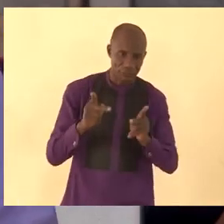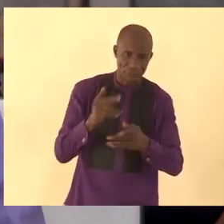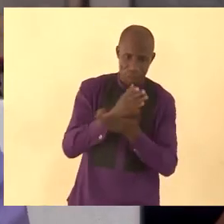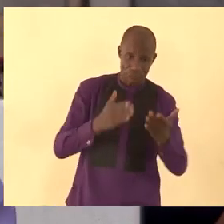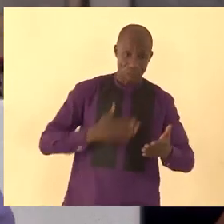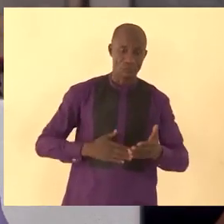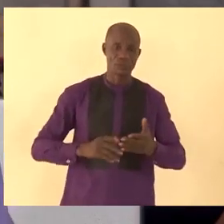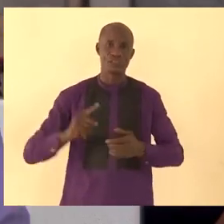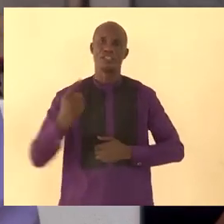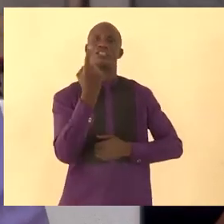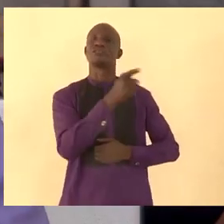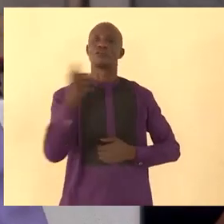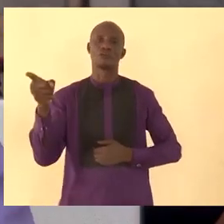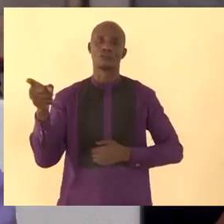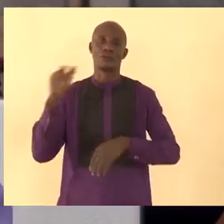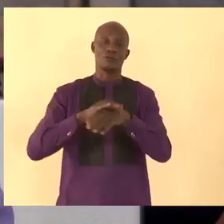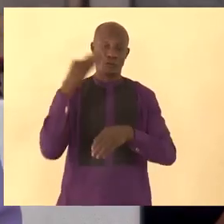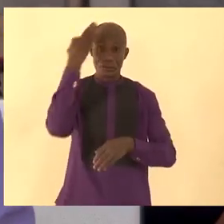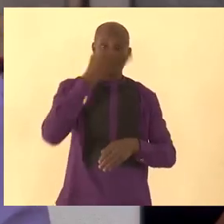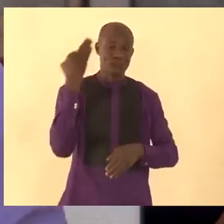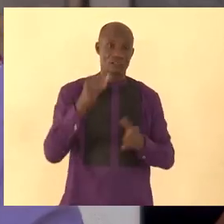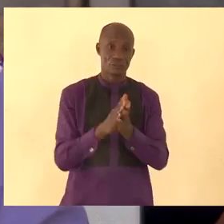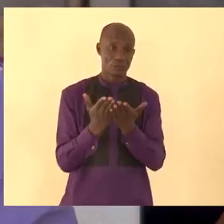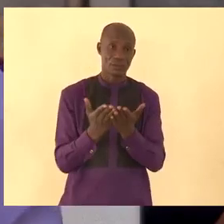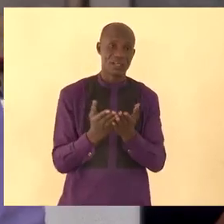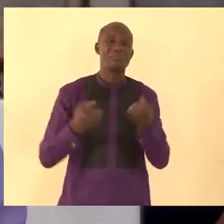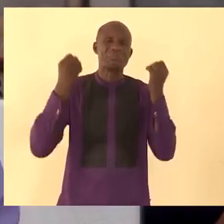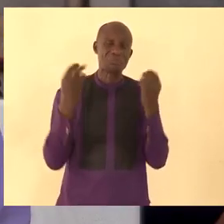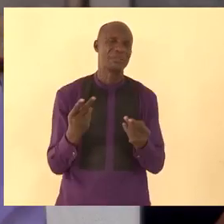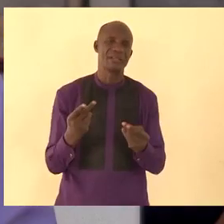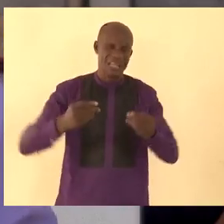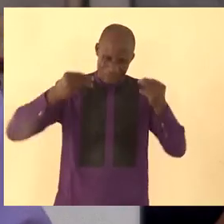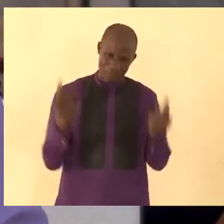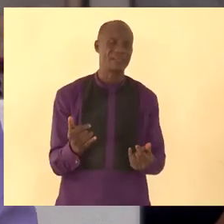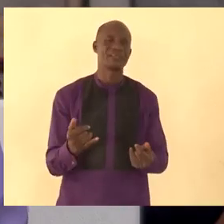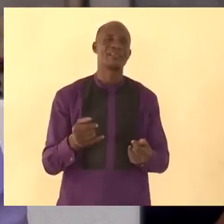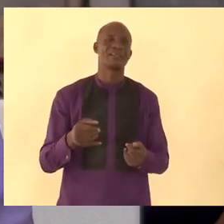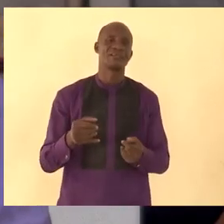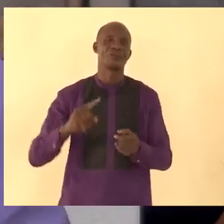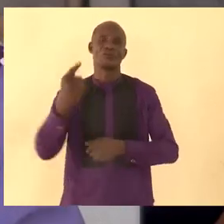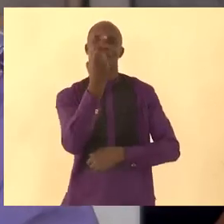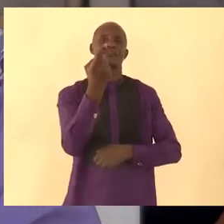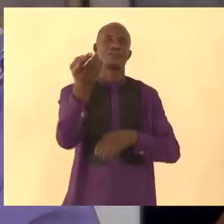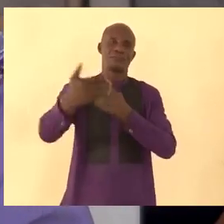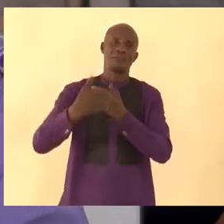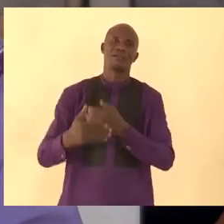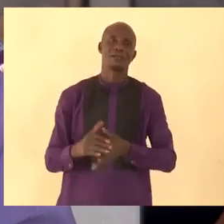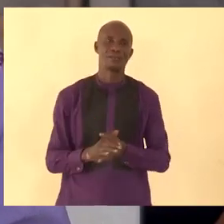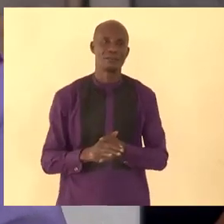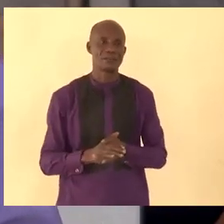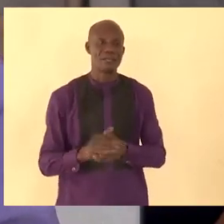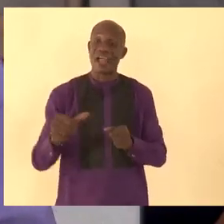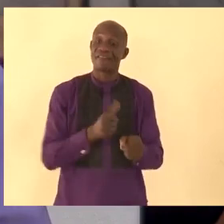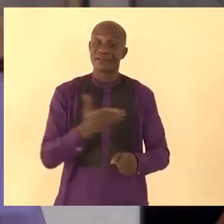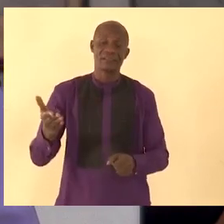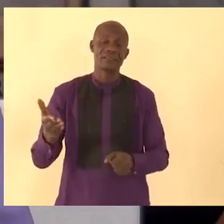People, somebody insults you on Facebook or Twitter or whatever, and you immediately, you insult back. You are forgetting that everything you put